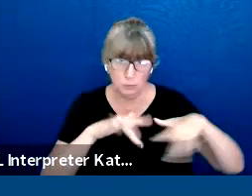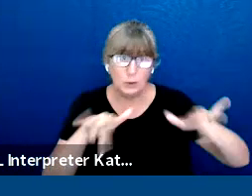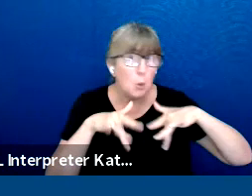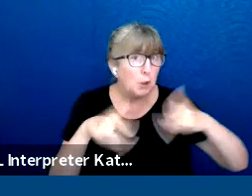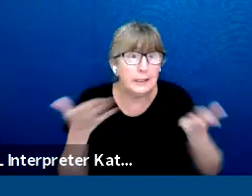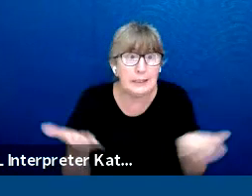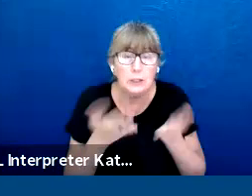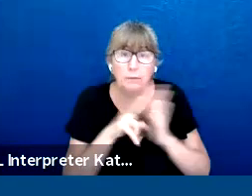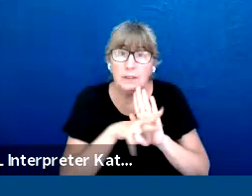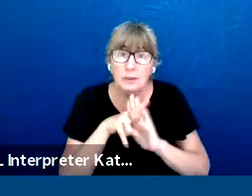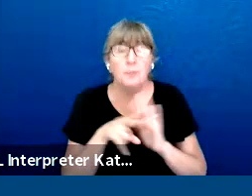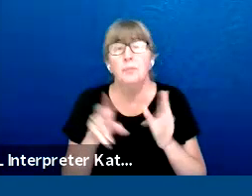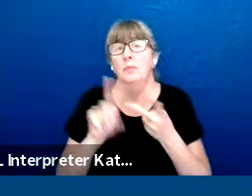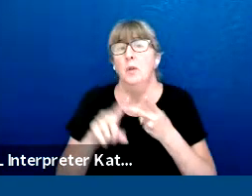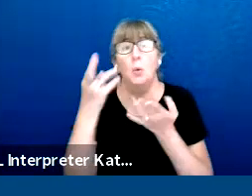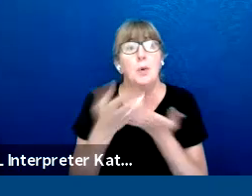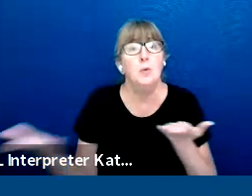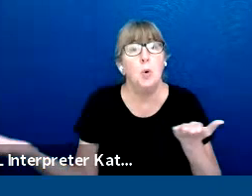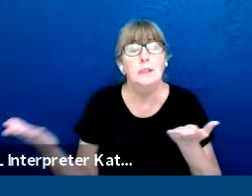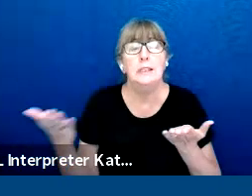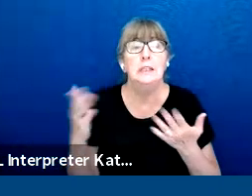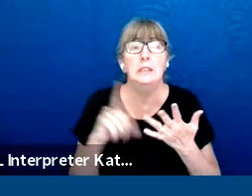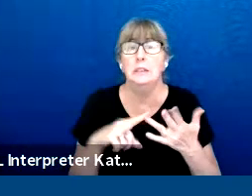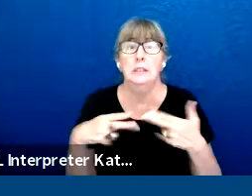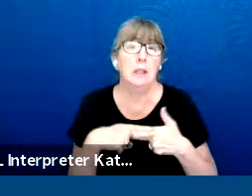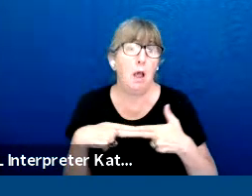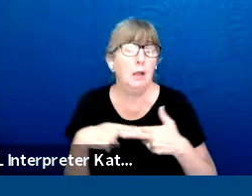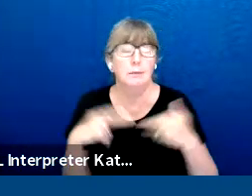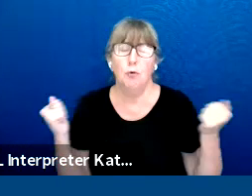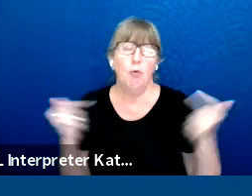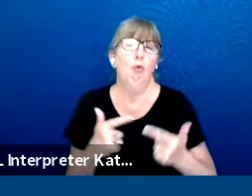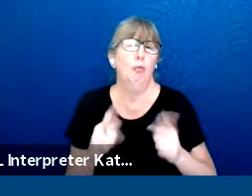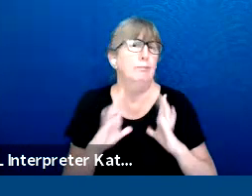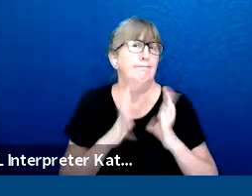the resources or the slides that we're going to be sharing.